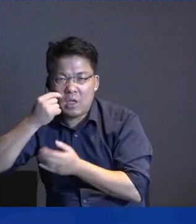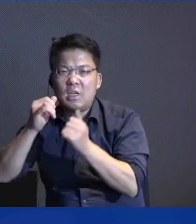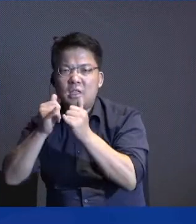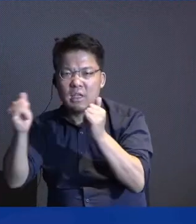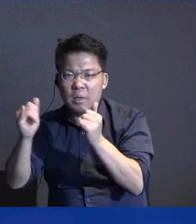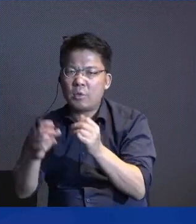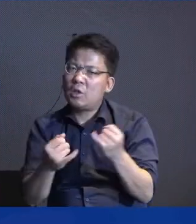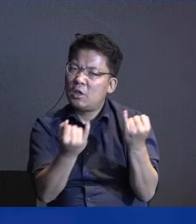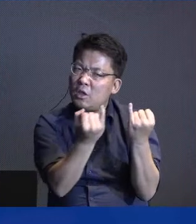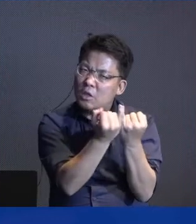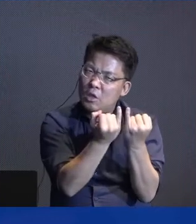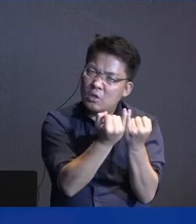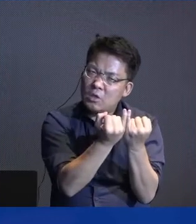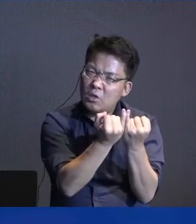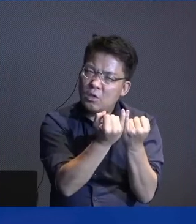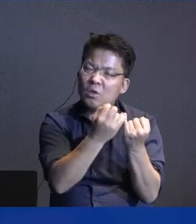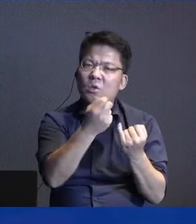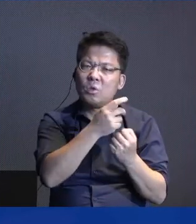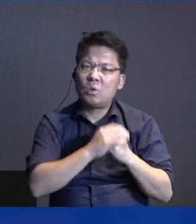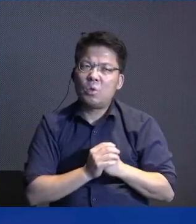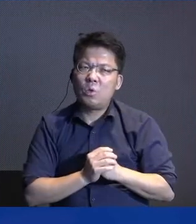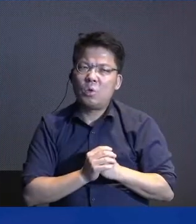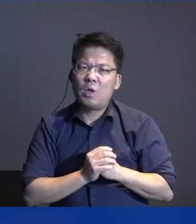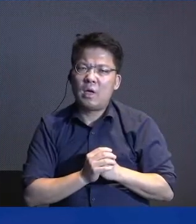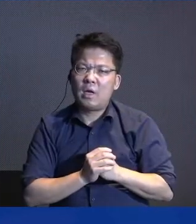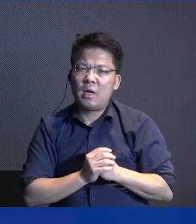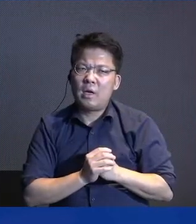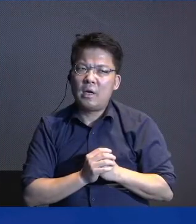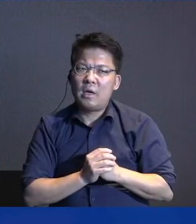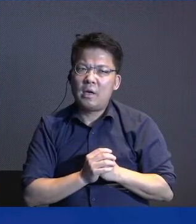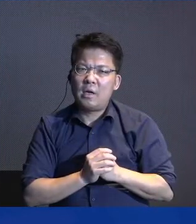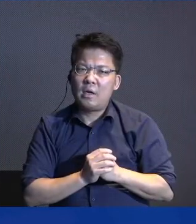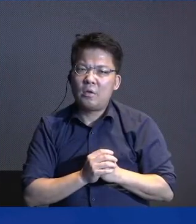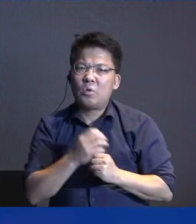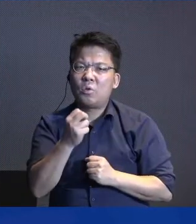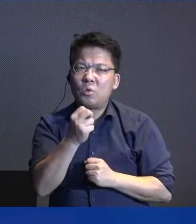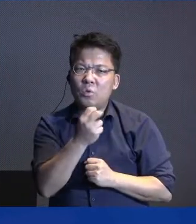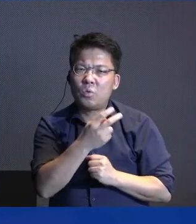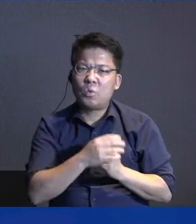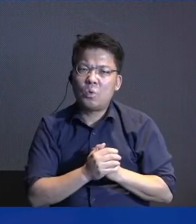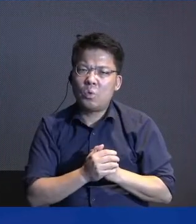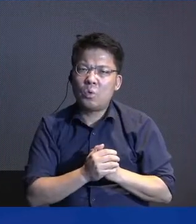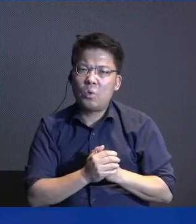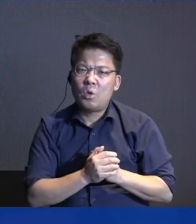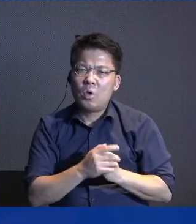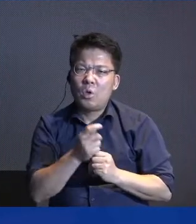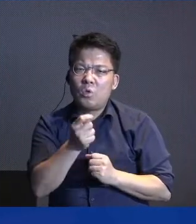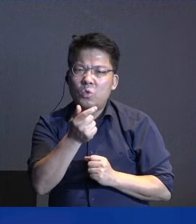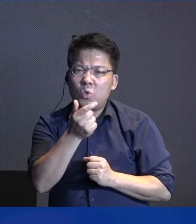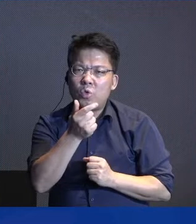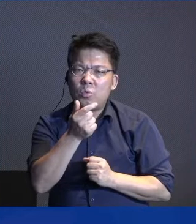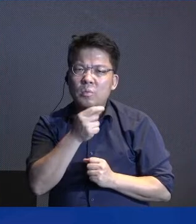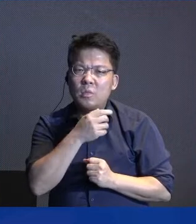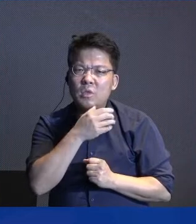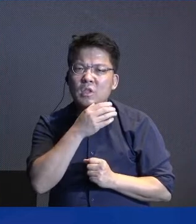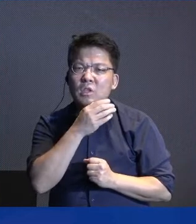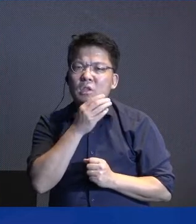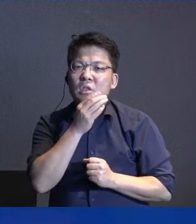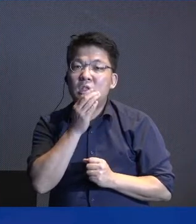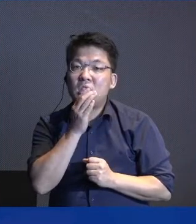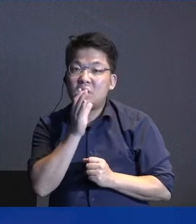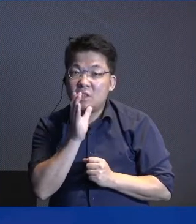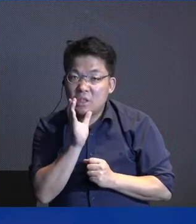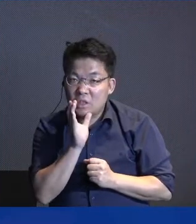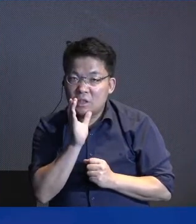and those with higher education and even in retired. And as expected, finance change during the